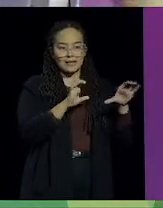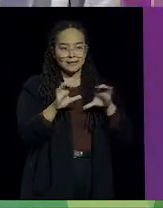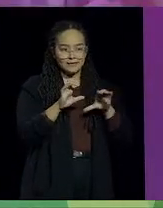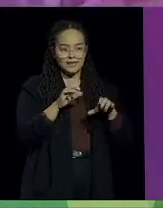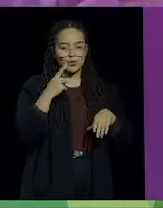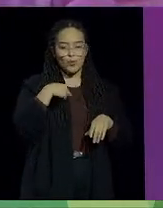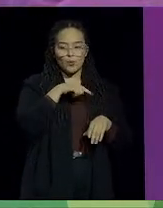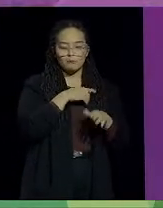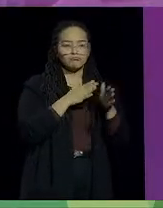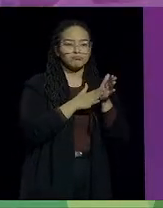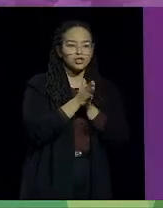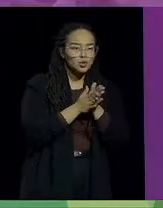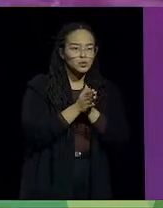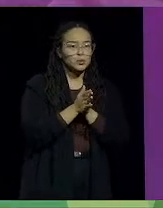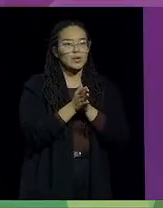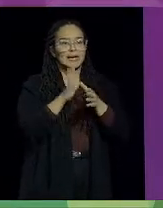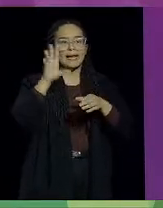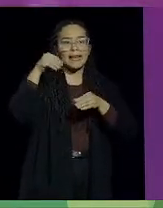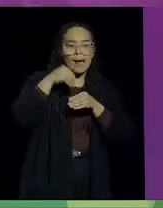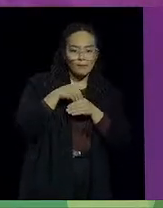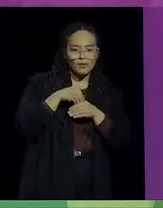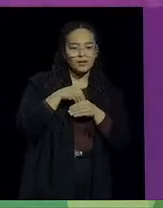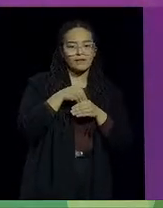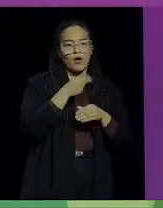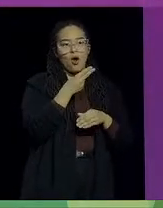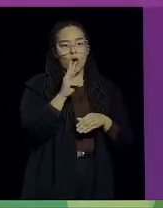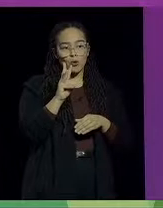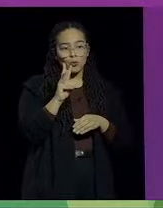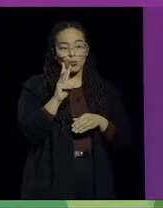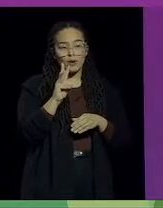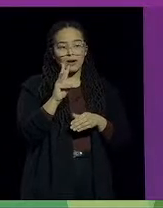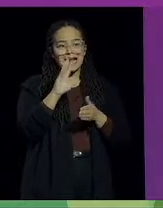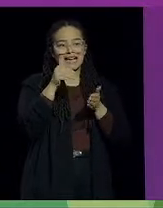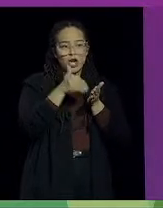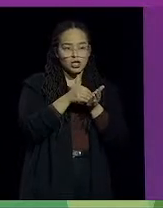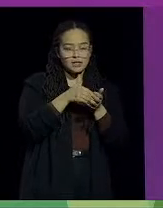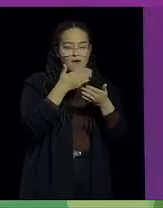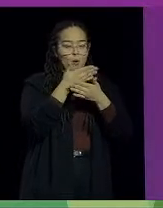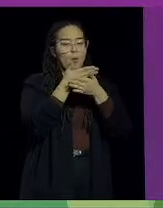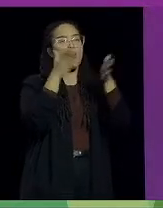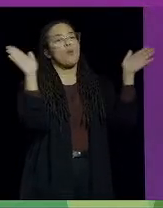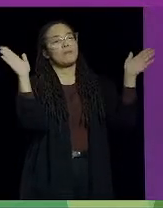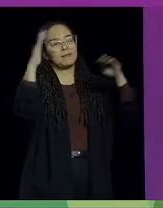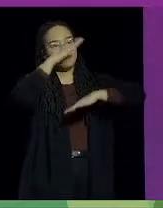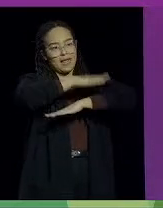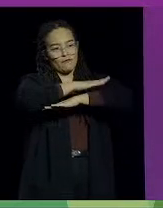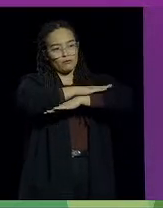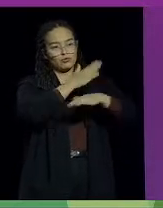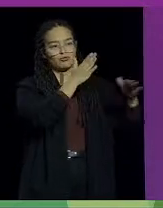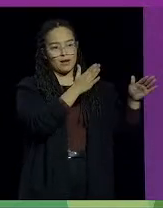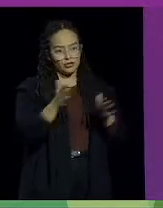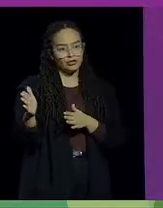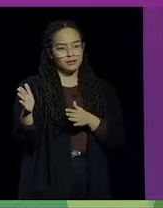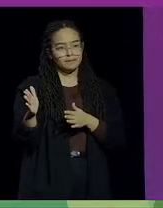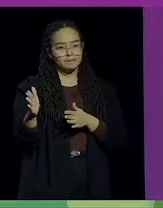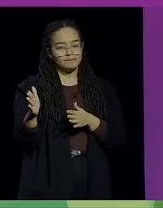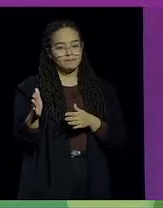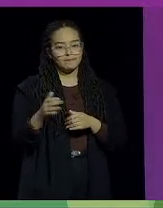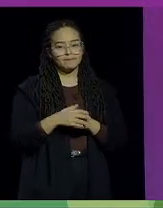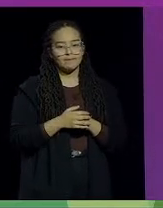activities, we pursue a collaborative, hardware-agnostic, and open platform